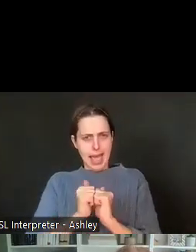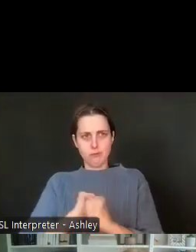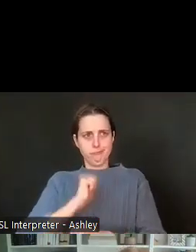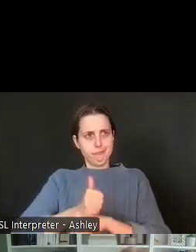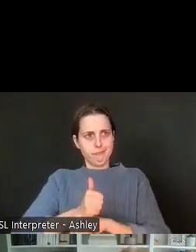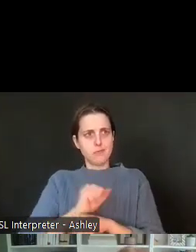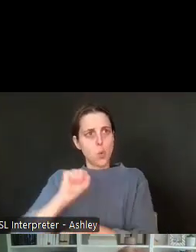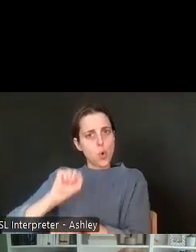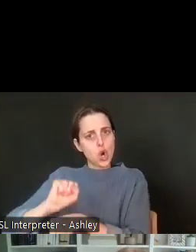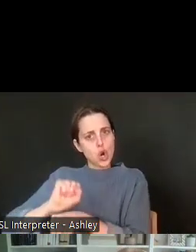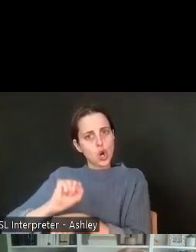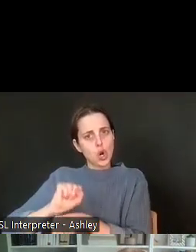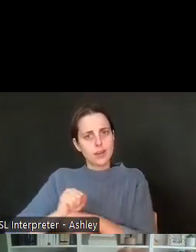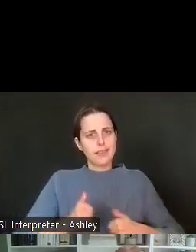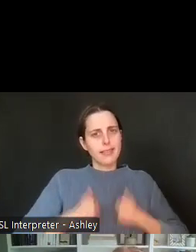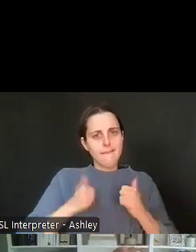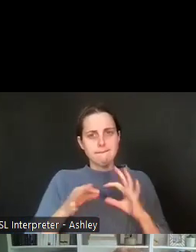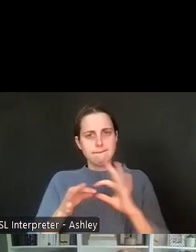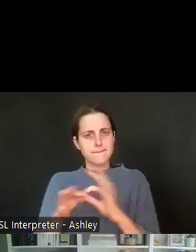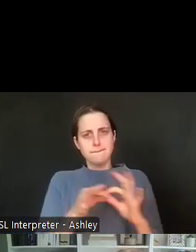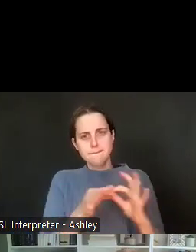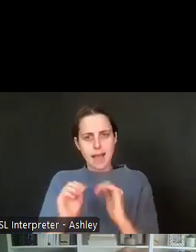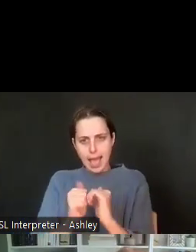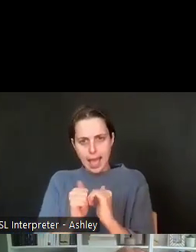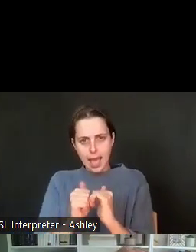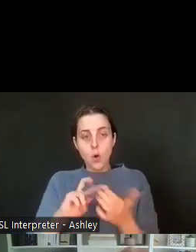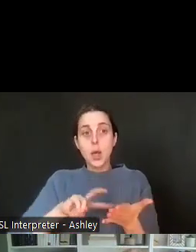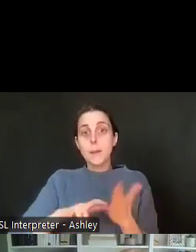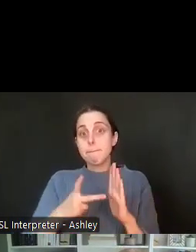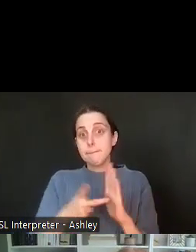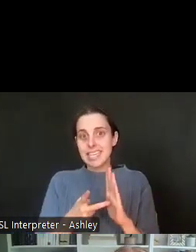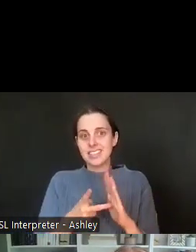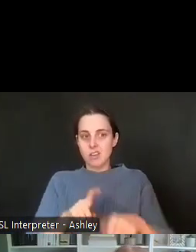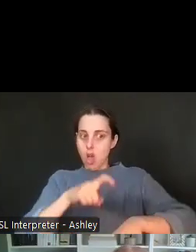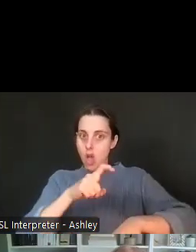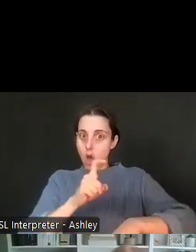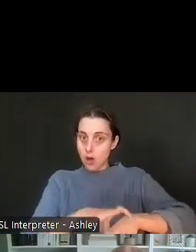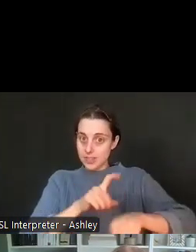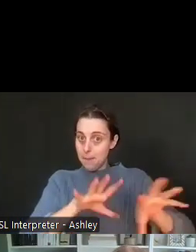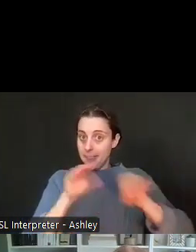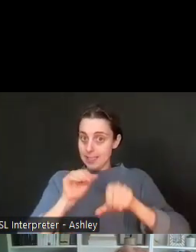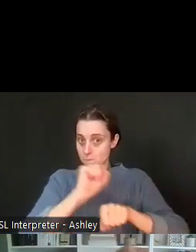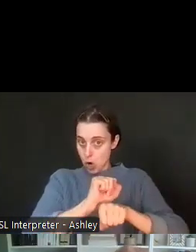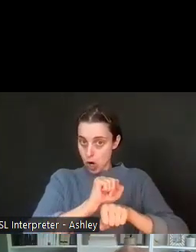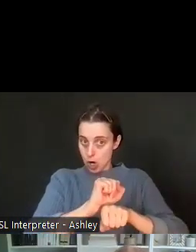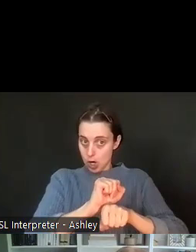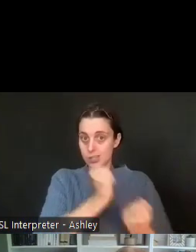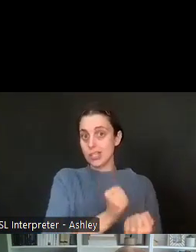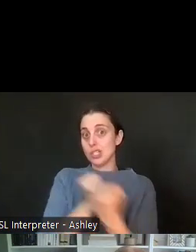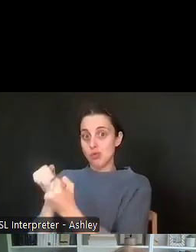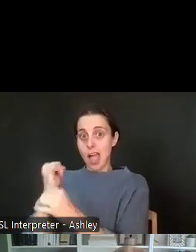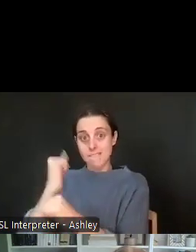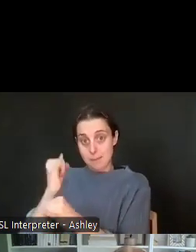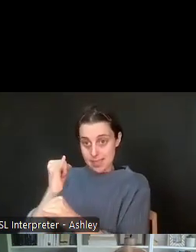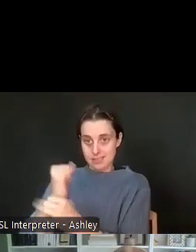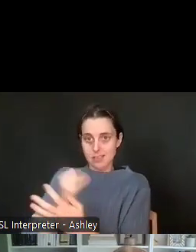work every day on time so I could drive to campus, park my car, and be in class ready at 6